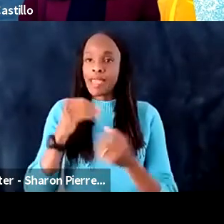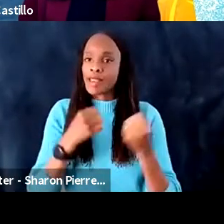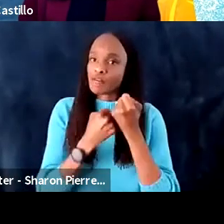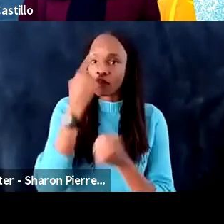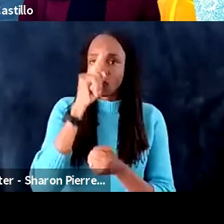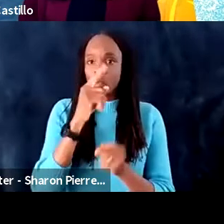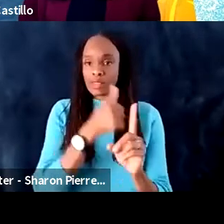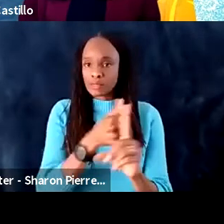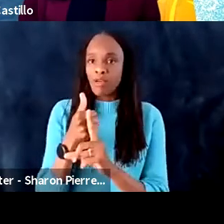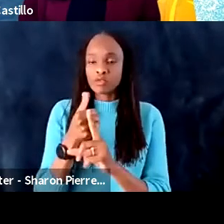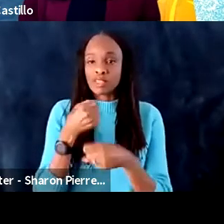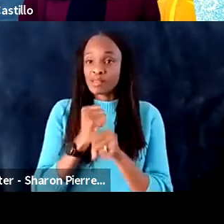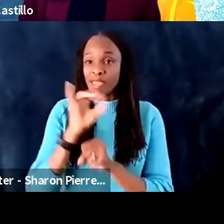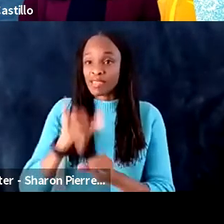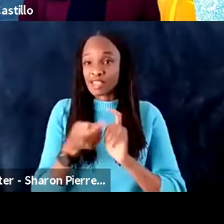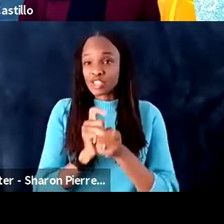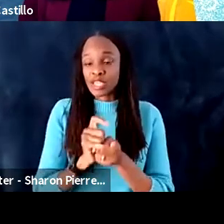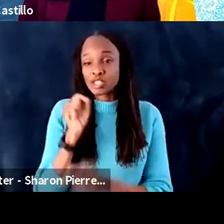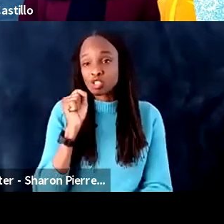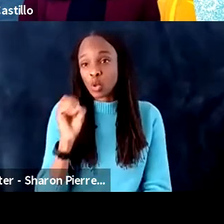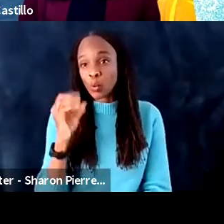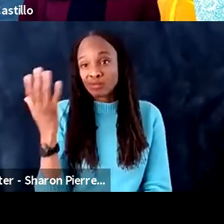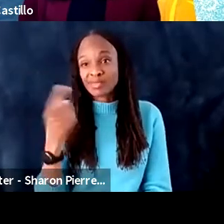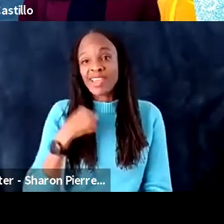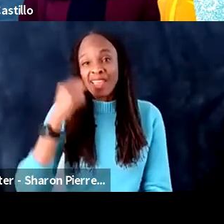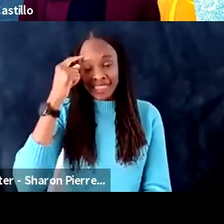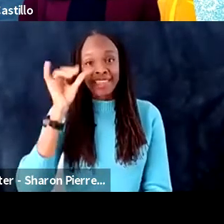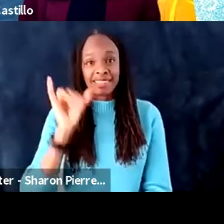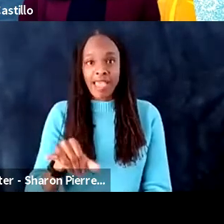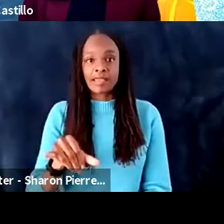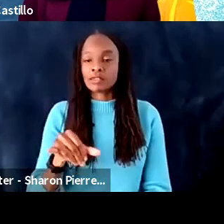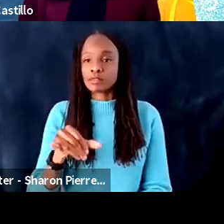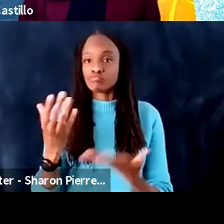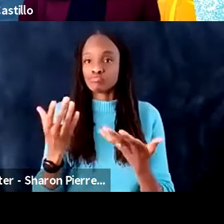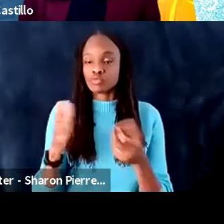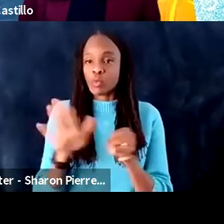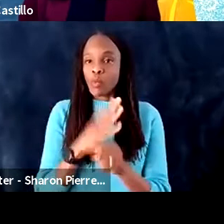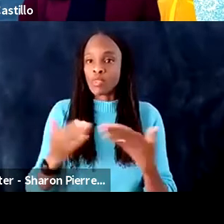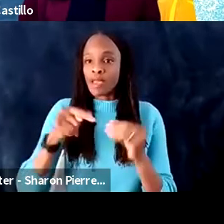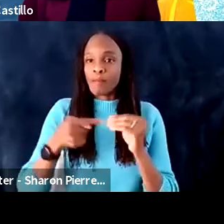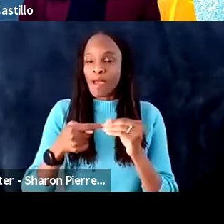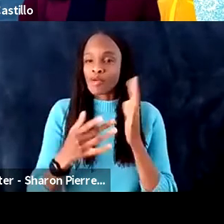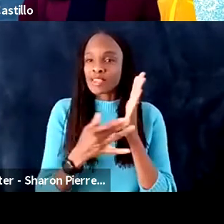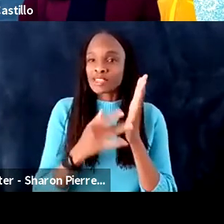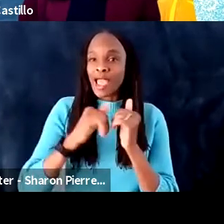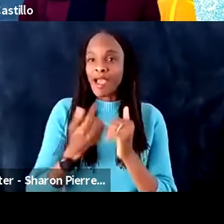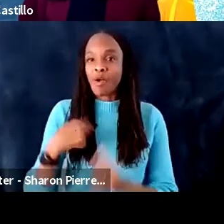themselves and make that change? And so I think that's what the whole notion of technology and how we transform